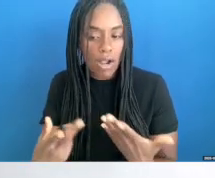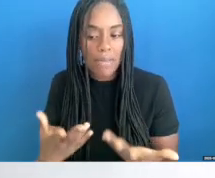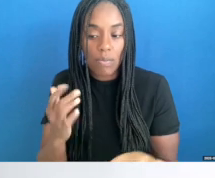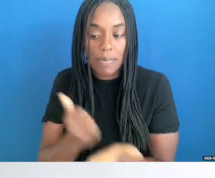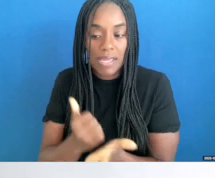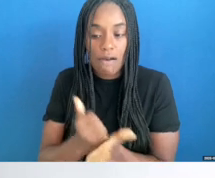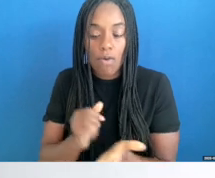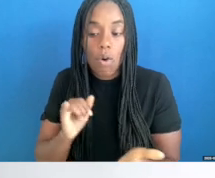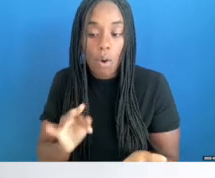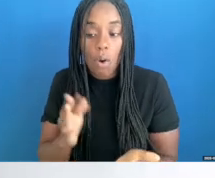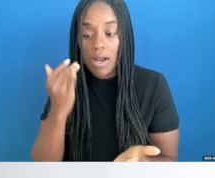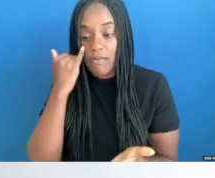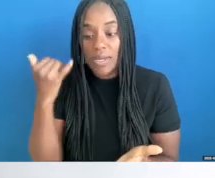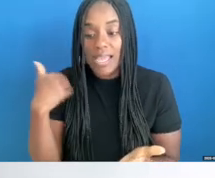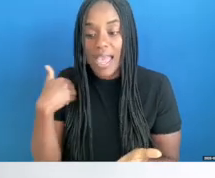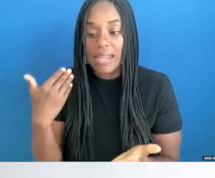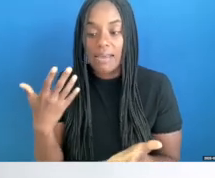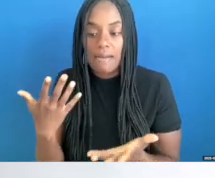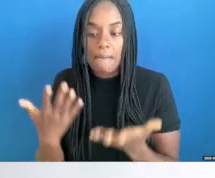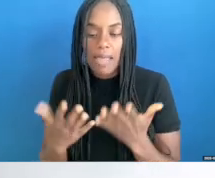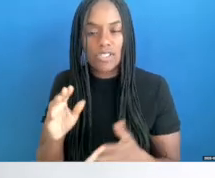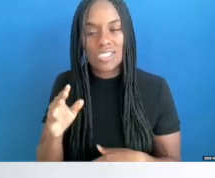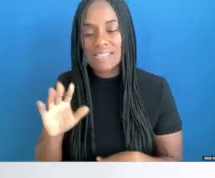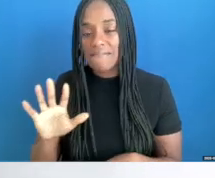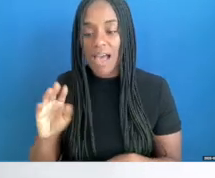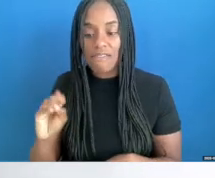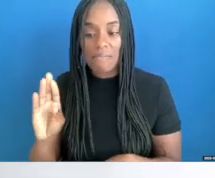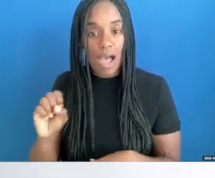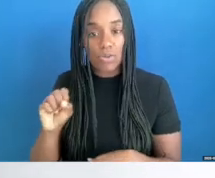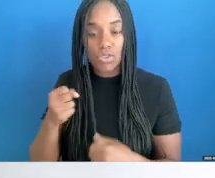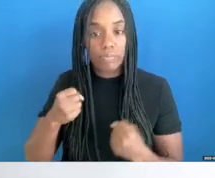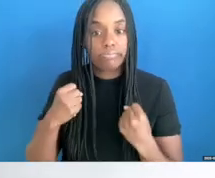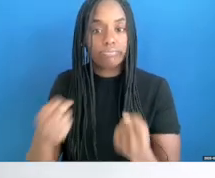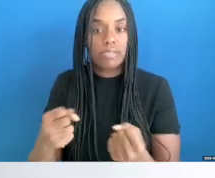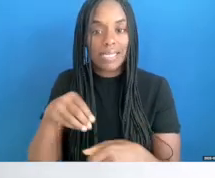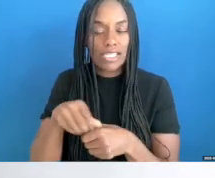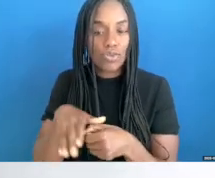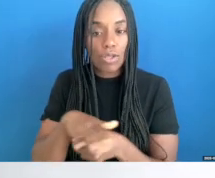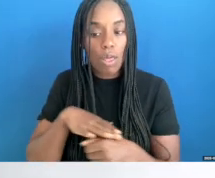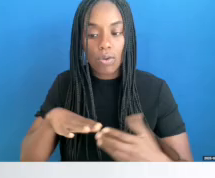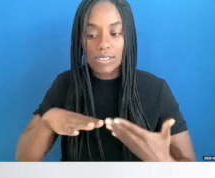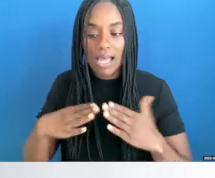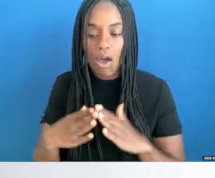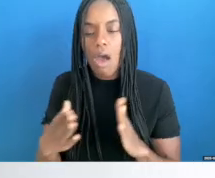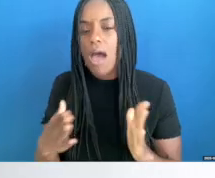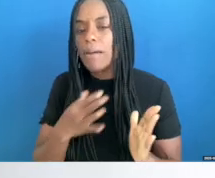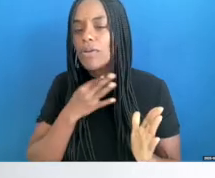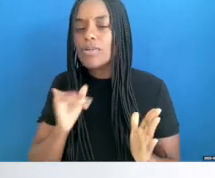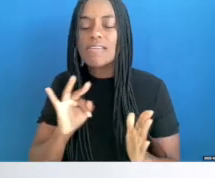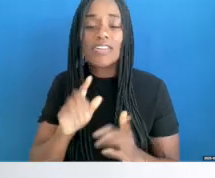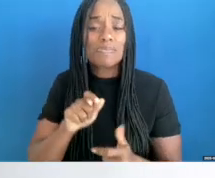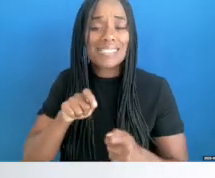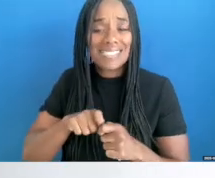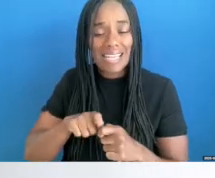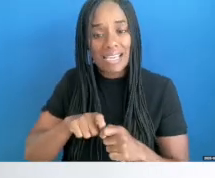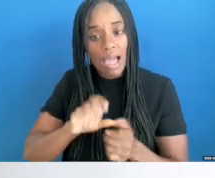miles down into our local small town. But mainly the question is just, is there a specific set aside for tribes